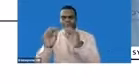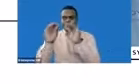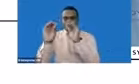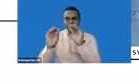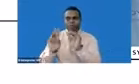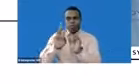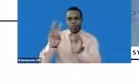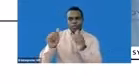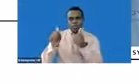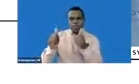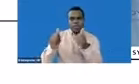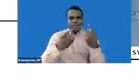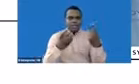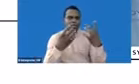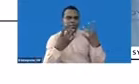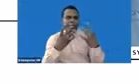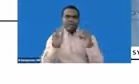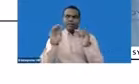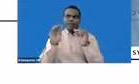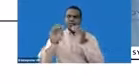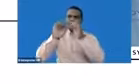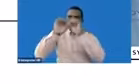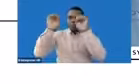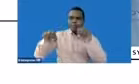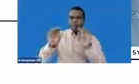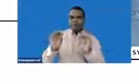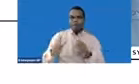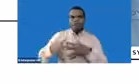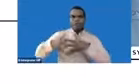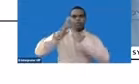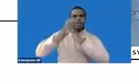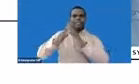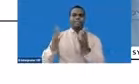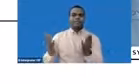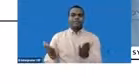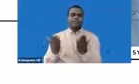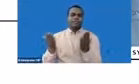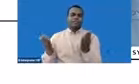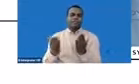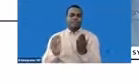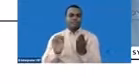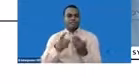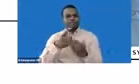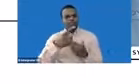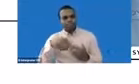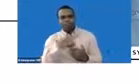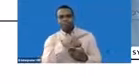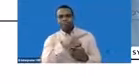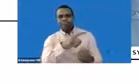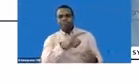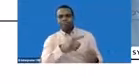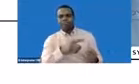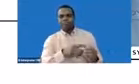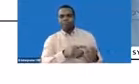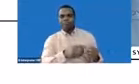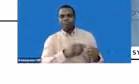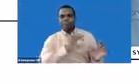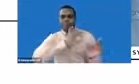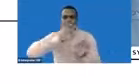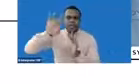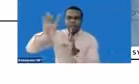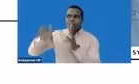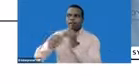again, to learn about the feedback mechanisms, to see what they can expect or what features that might exist, so they can look